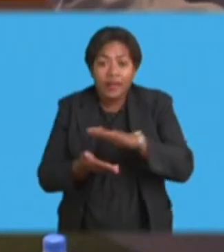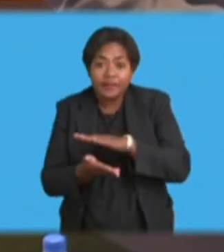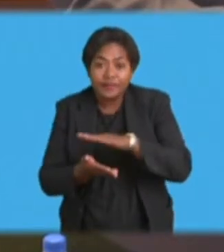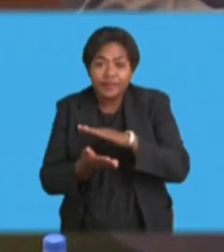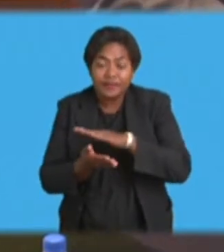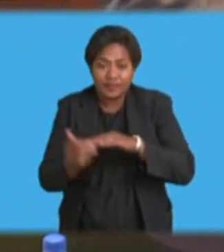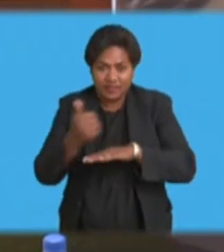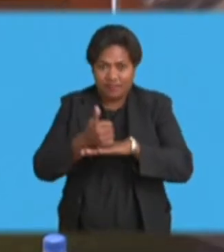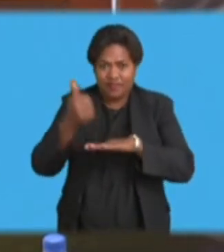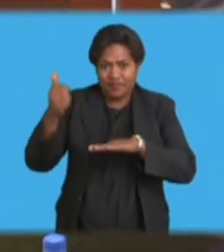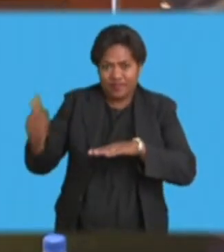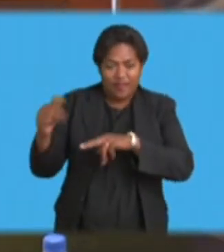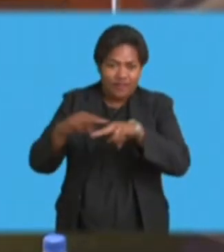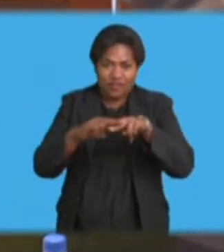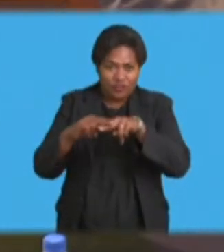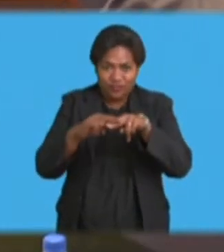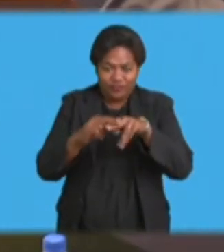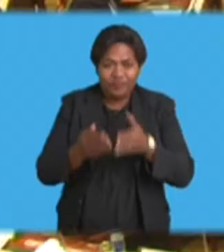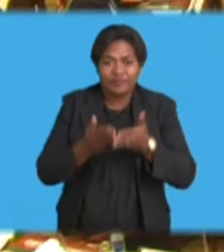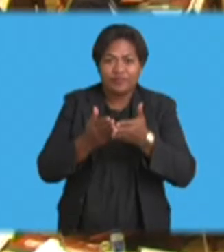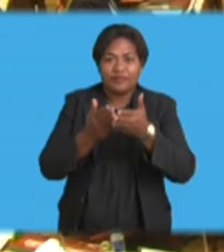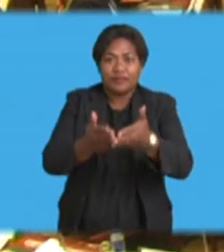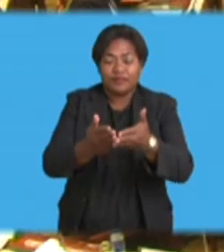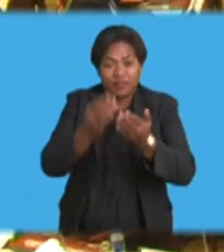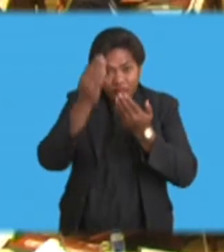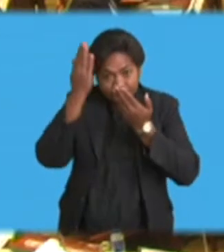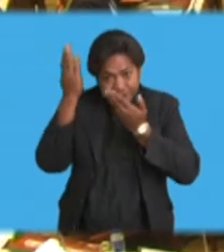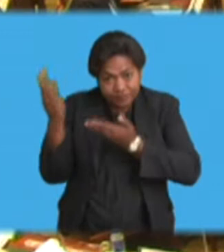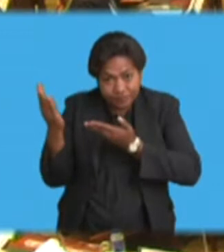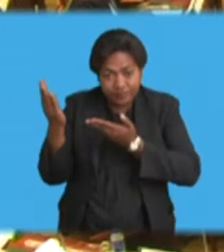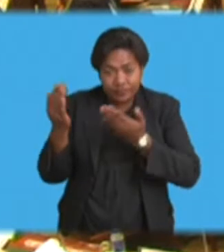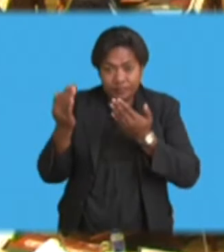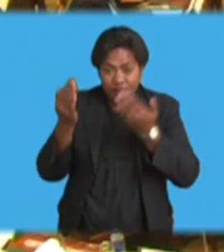Honourable Deputy Speaker, Fiji is a maritime island country.